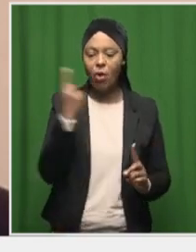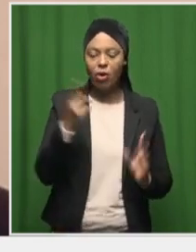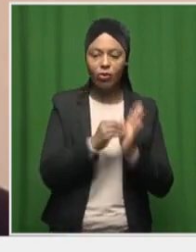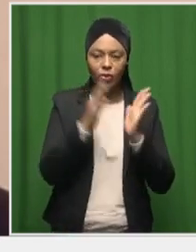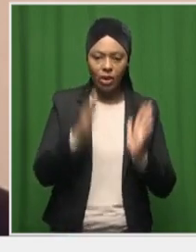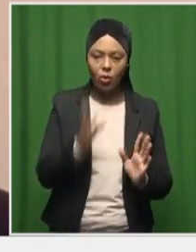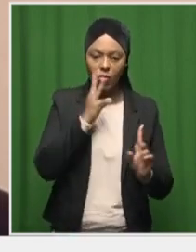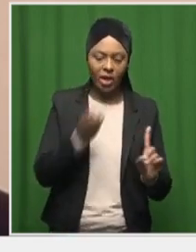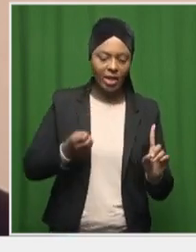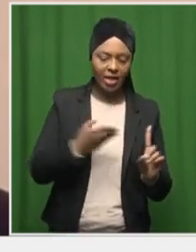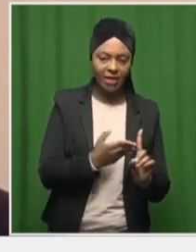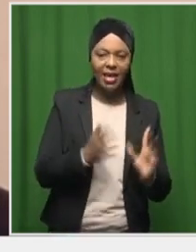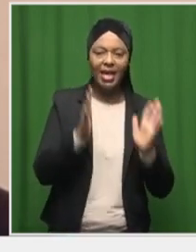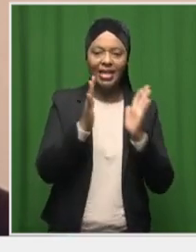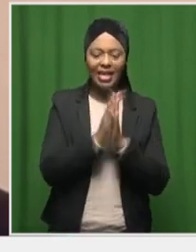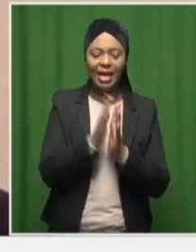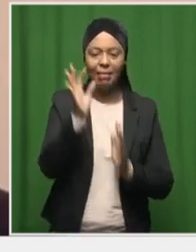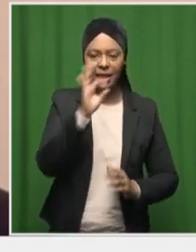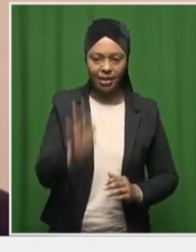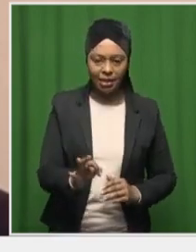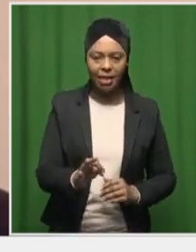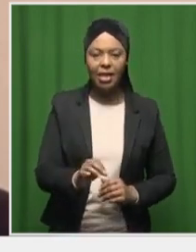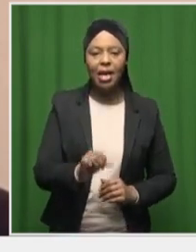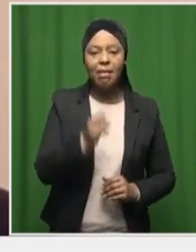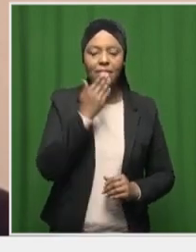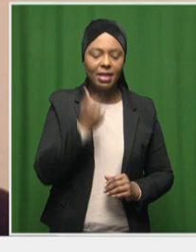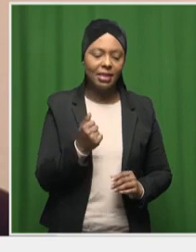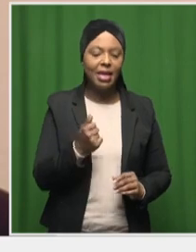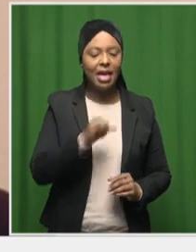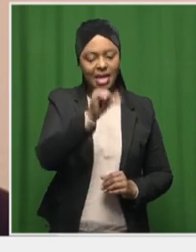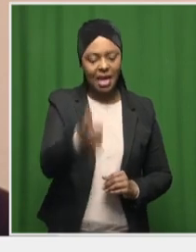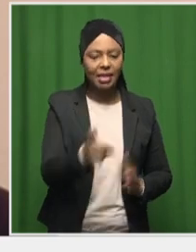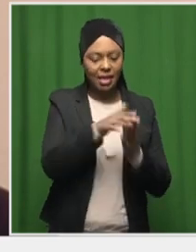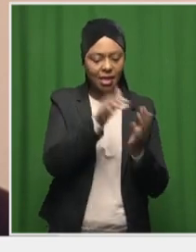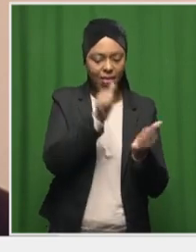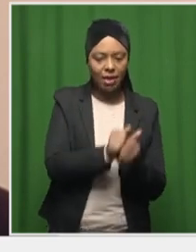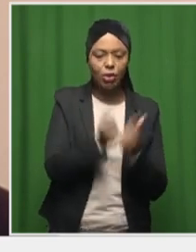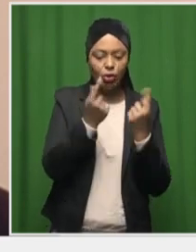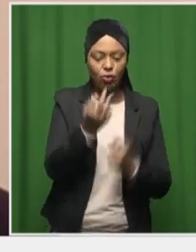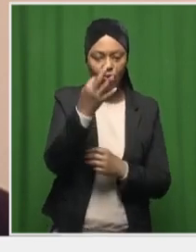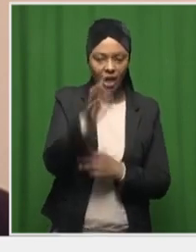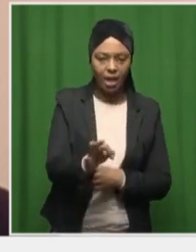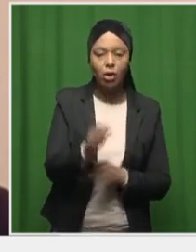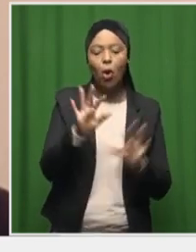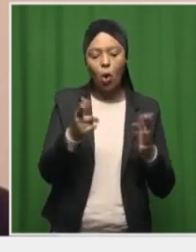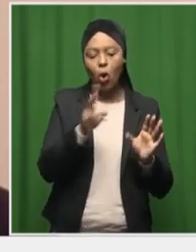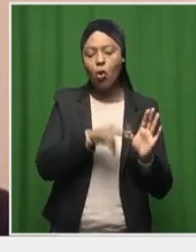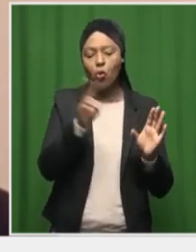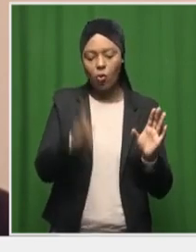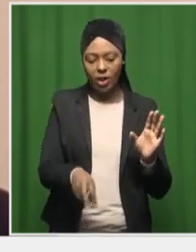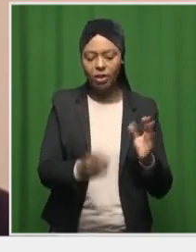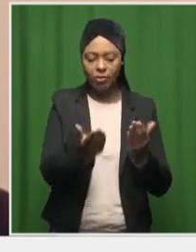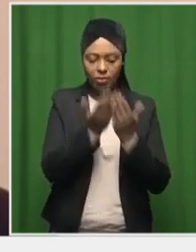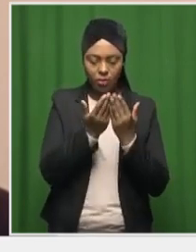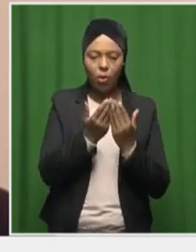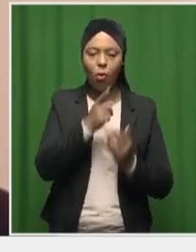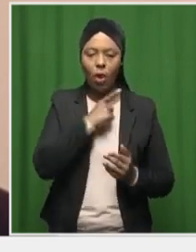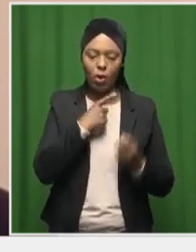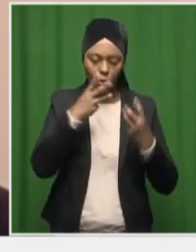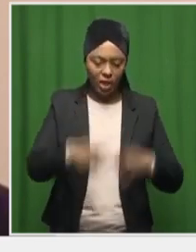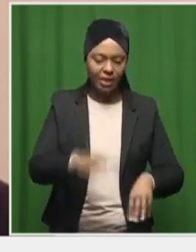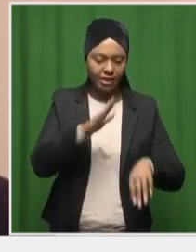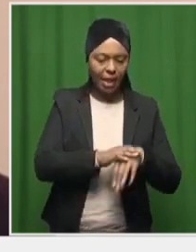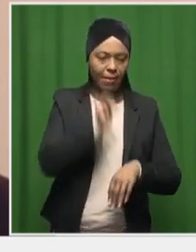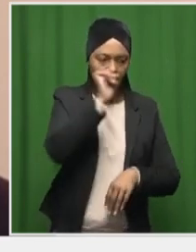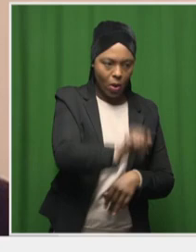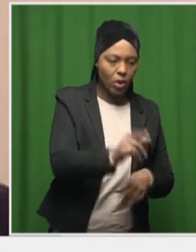put him on notice. Get your next assignment right or go and for your own sake quit, because you're wasting your time and my time.